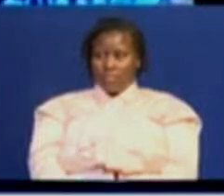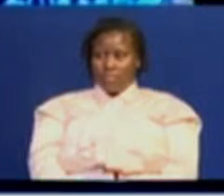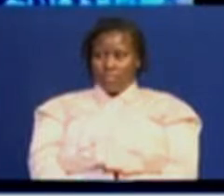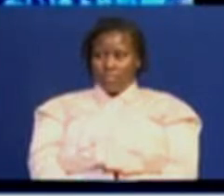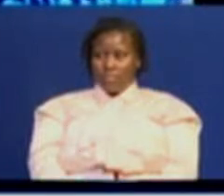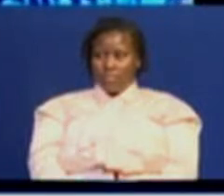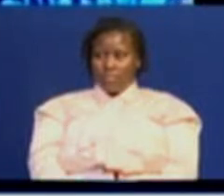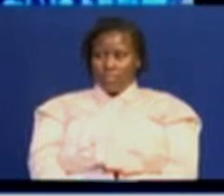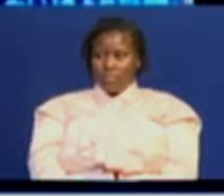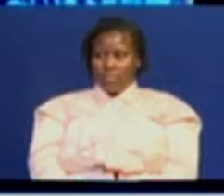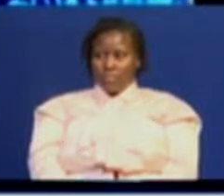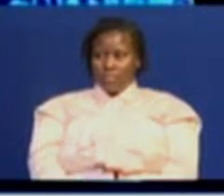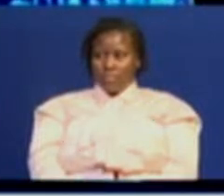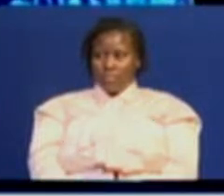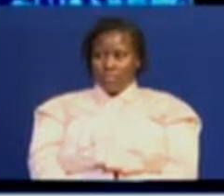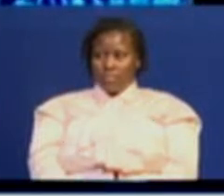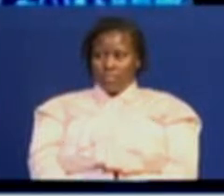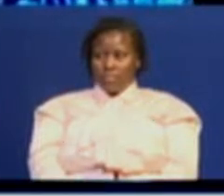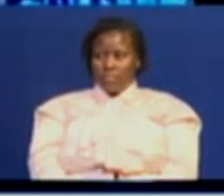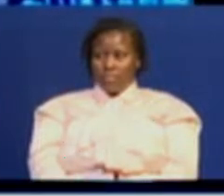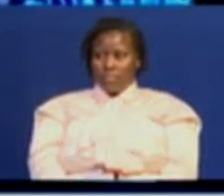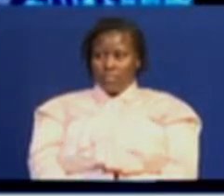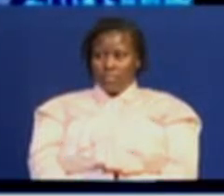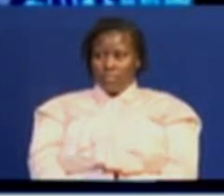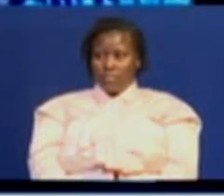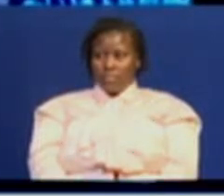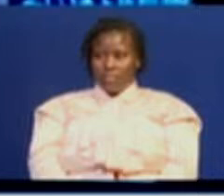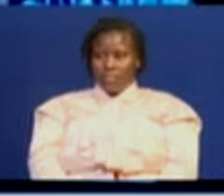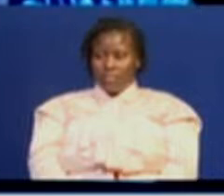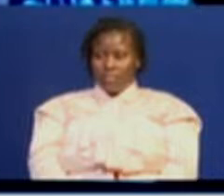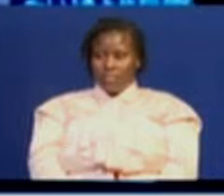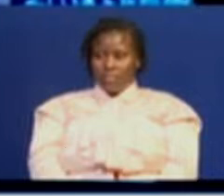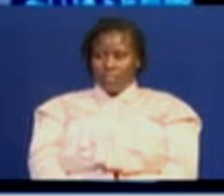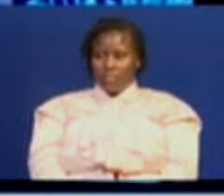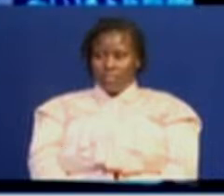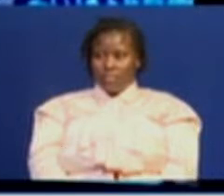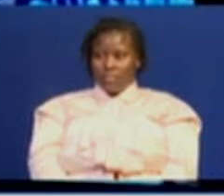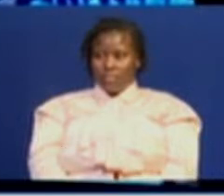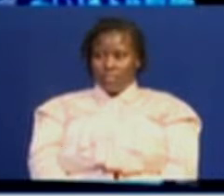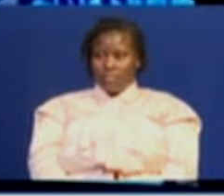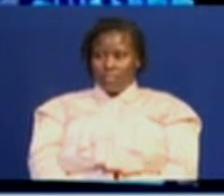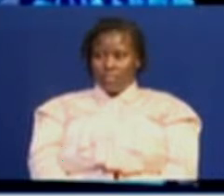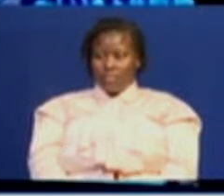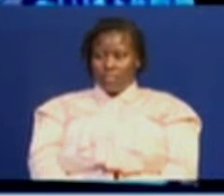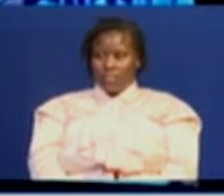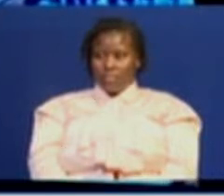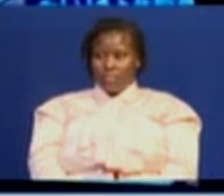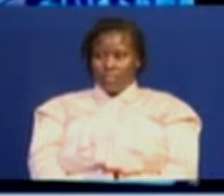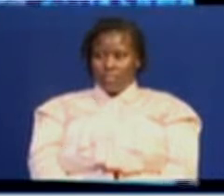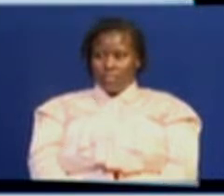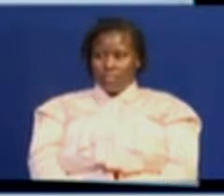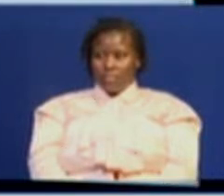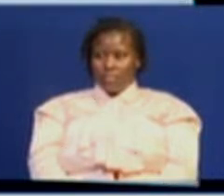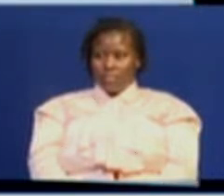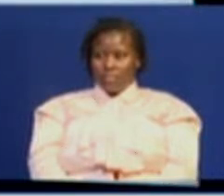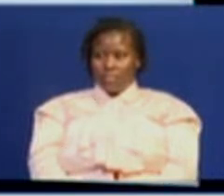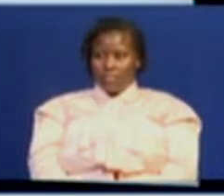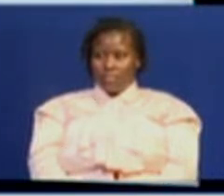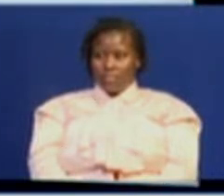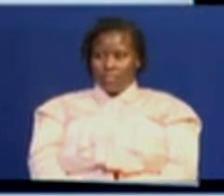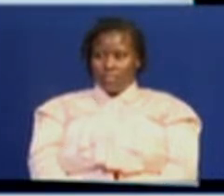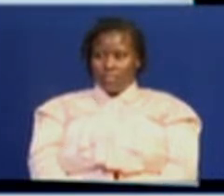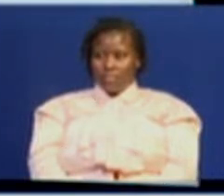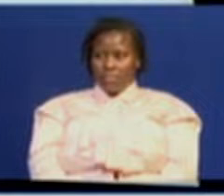na approximately chikwete ng'ombe 20 anyoko ng'ombe okwe ng'ombe kama 20 liters ngiri magana jairi lafuri milioni nya ile chanto boru ko chumbete